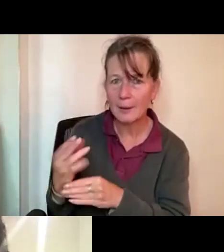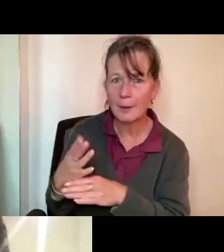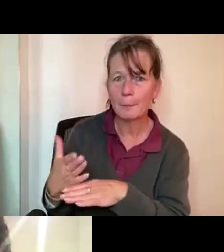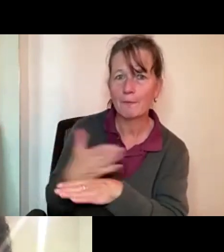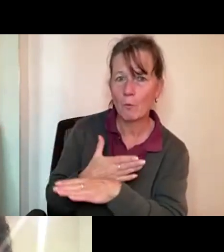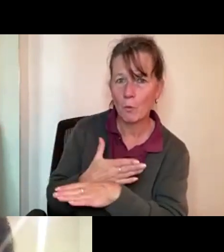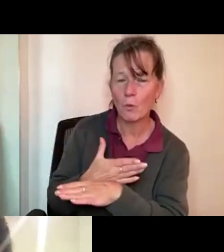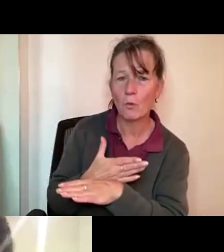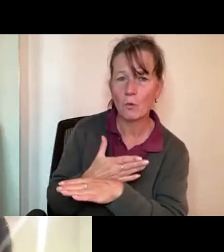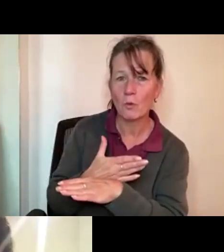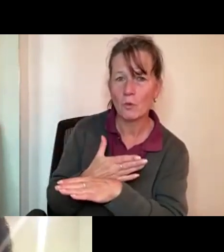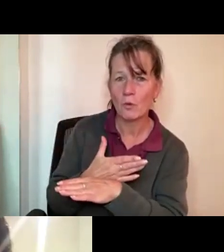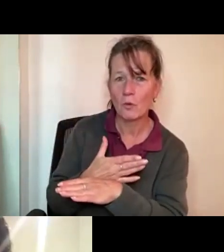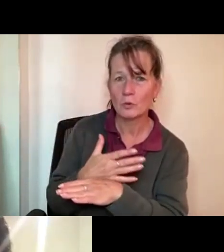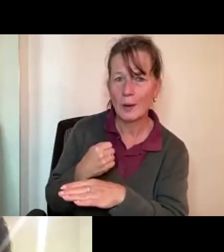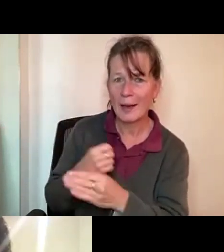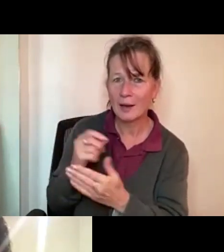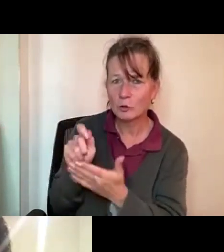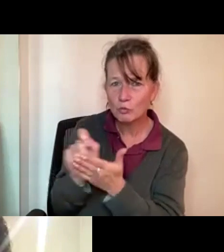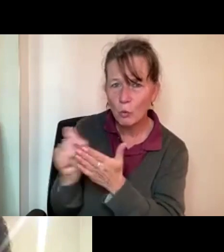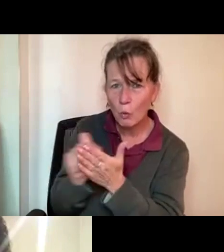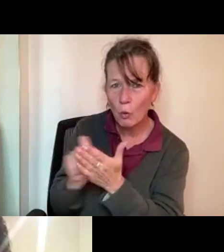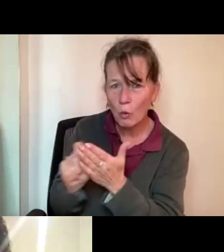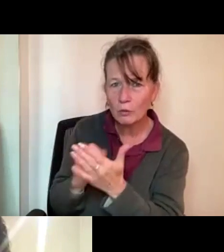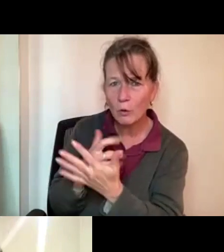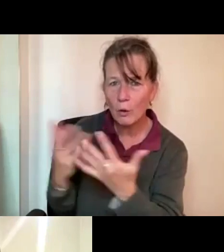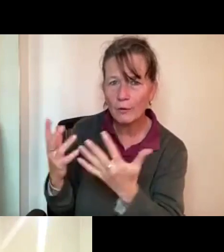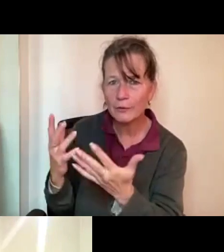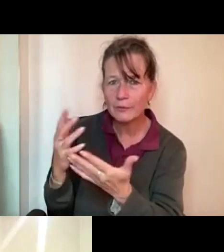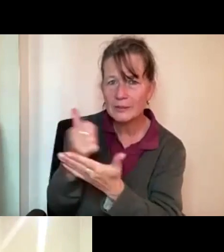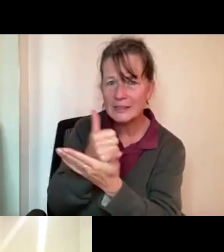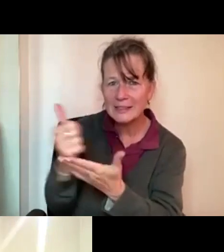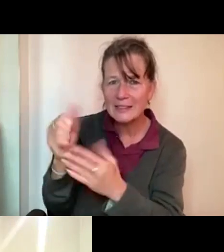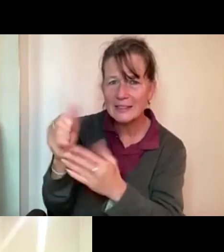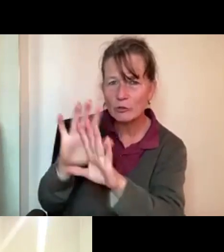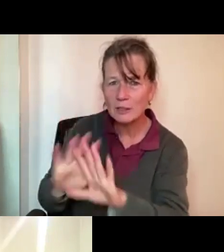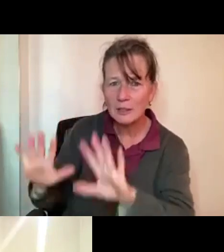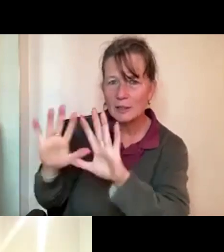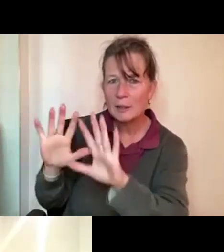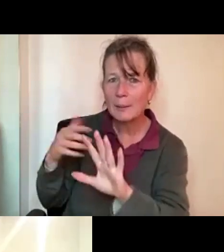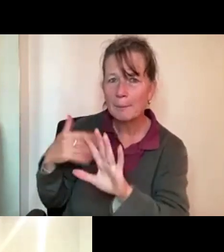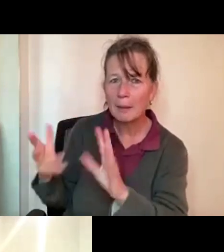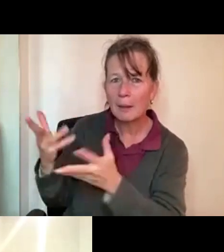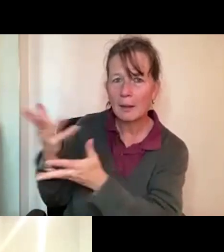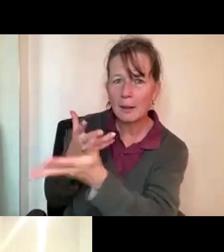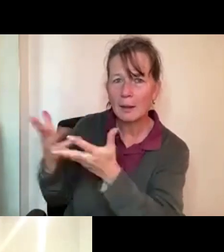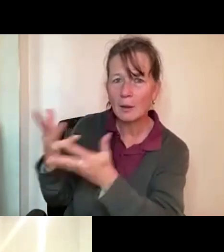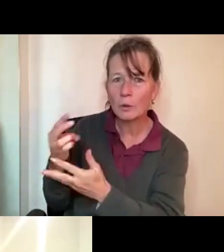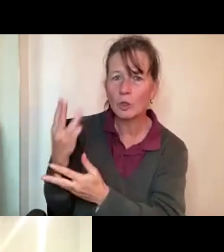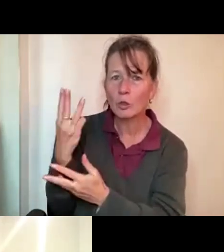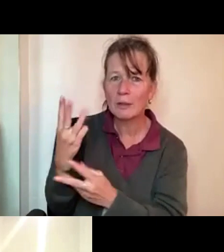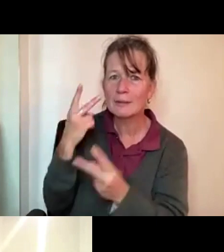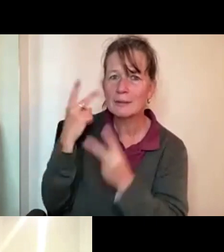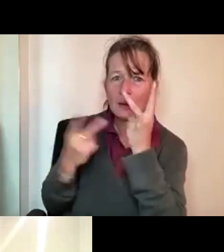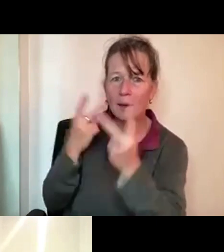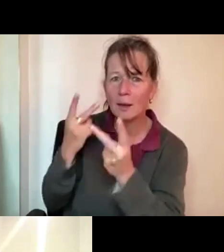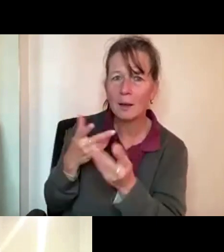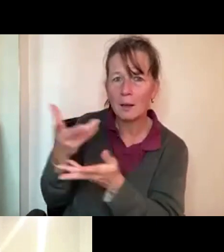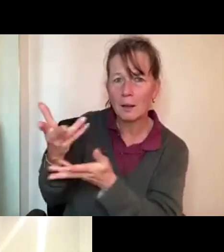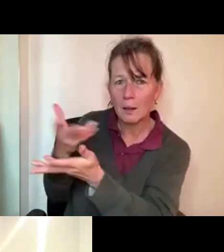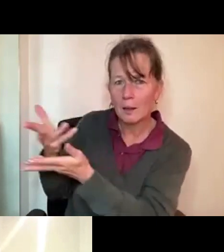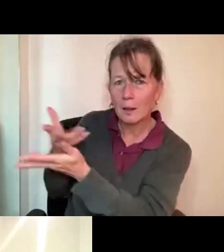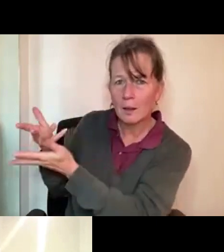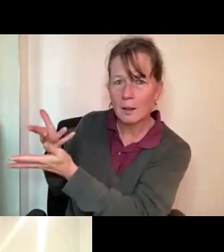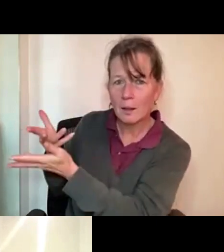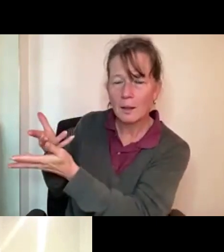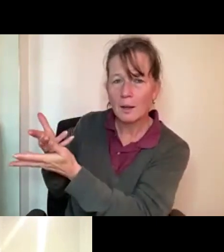and I had drawn a lot of the scene, and I had discussion with the three singers and talking to